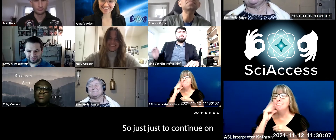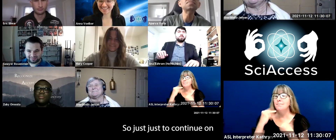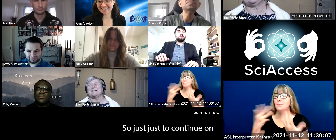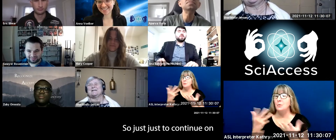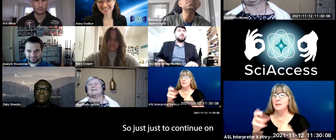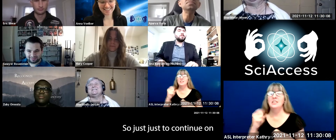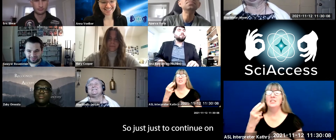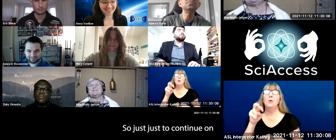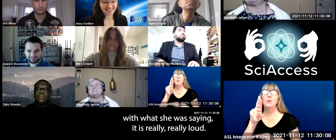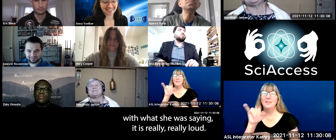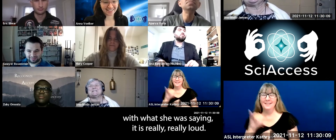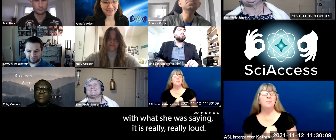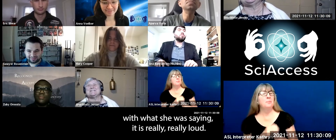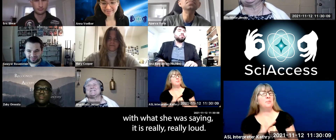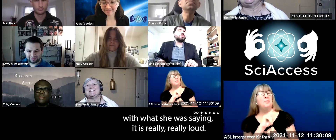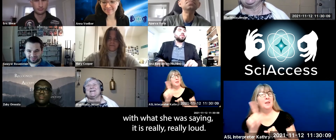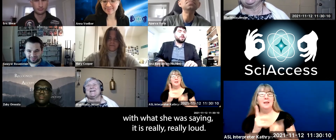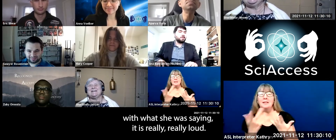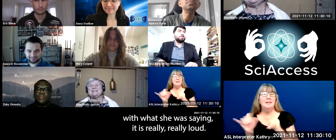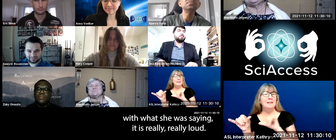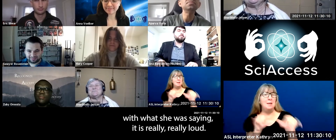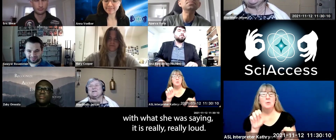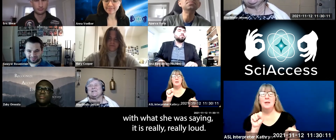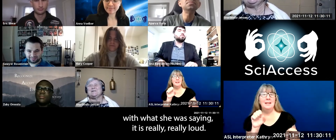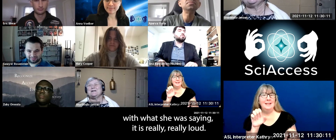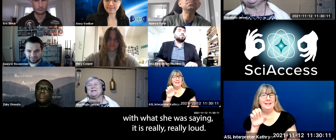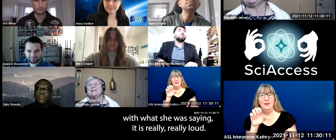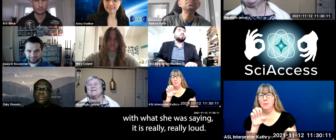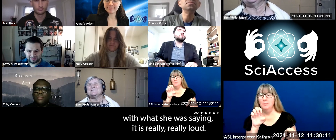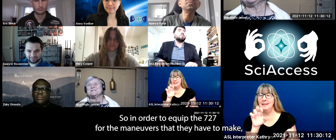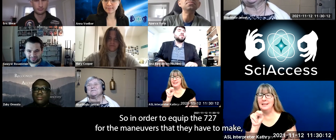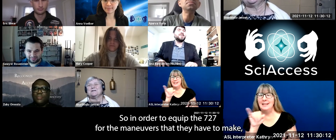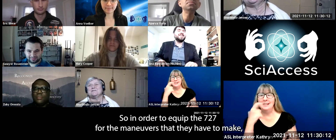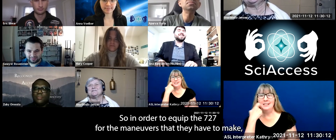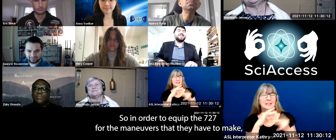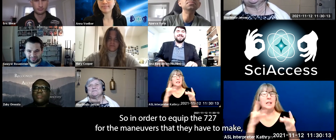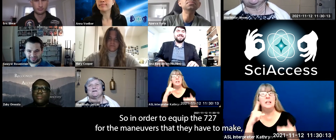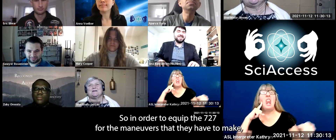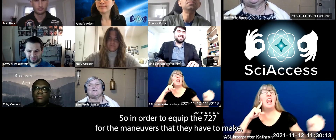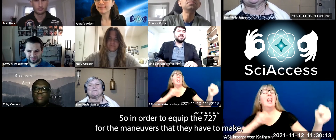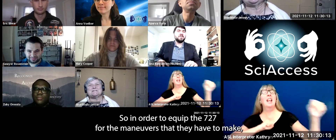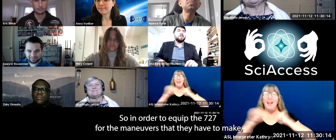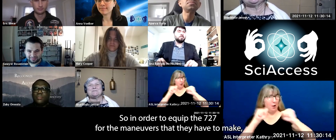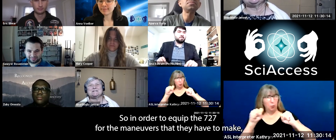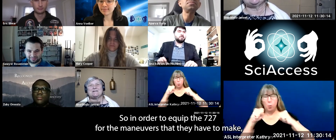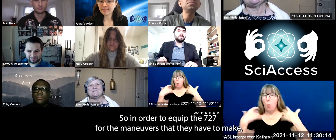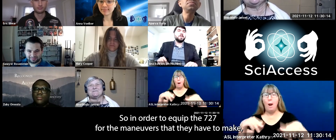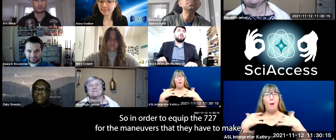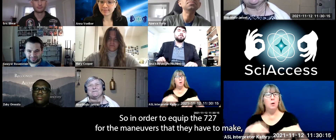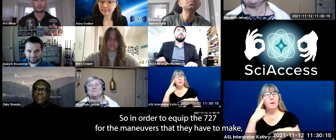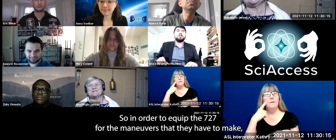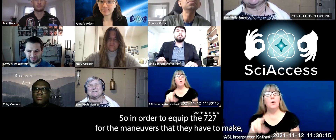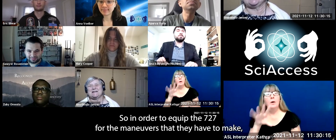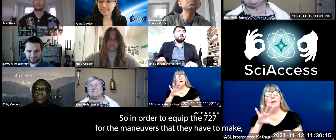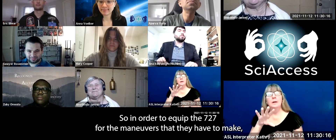to continue on with what Sina was saying, it is really, really loud. So in order to equip the 727